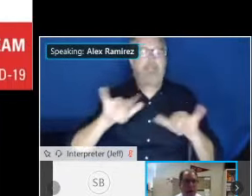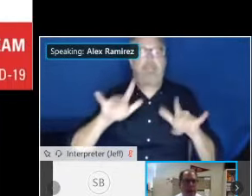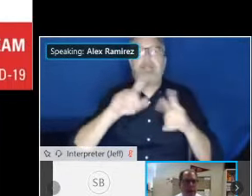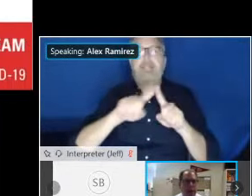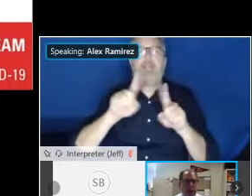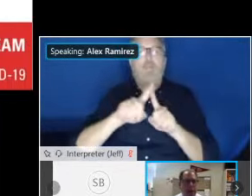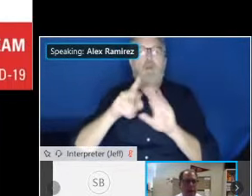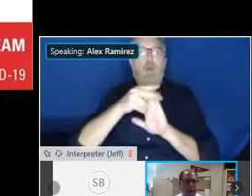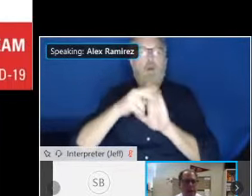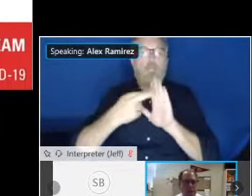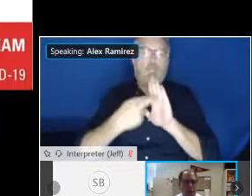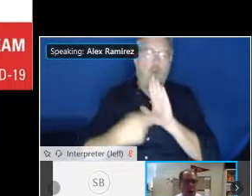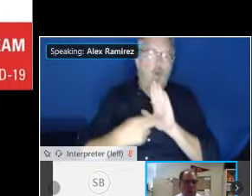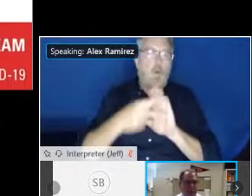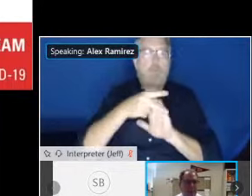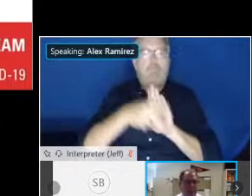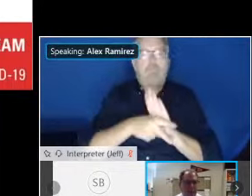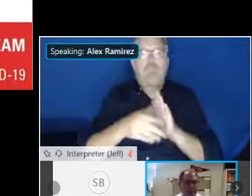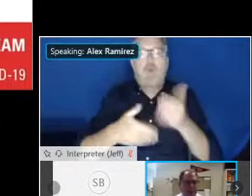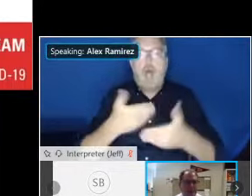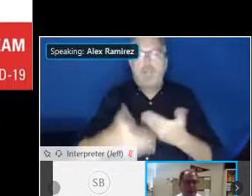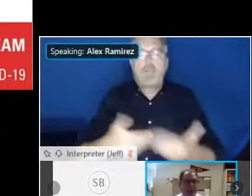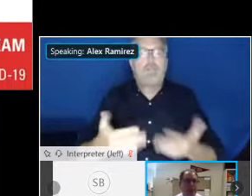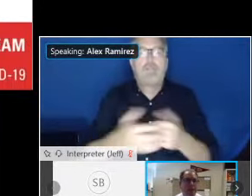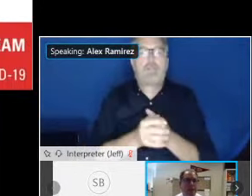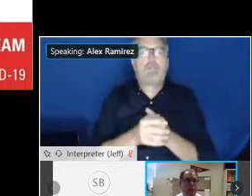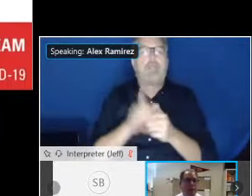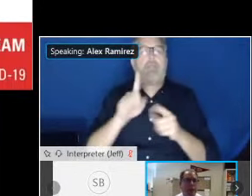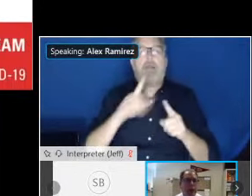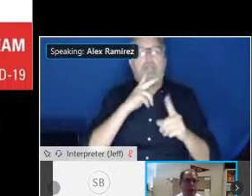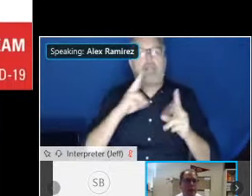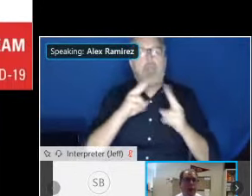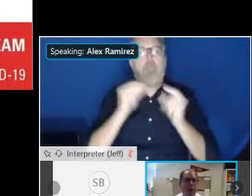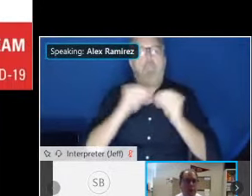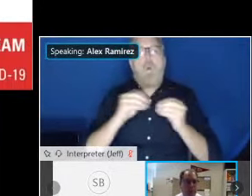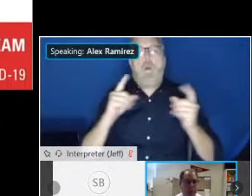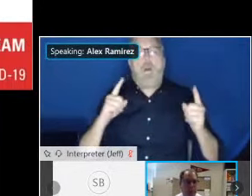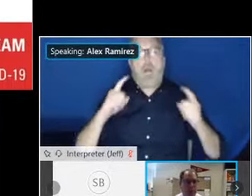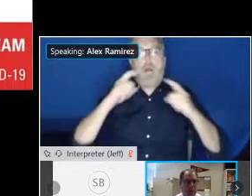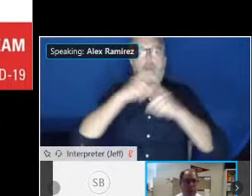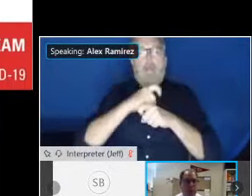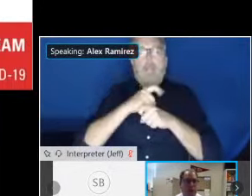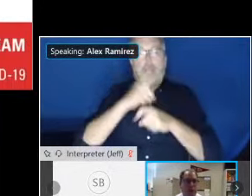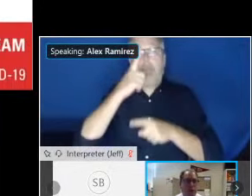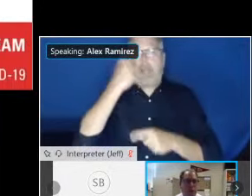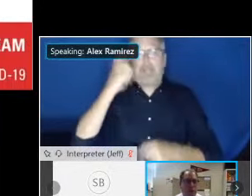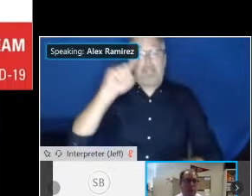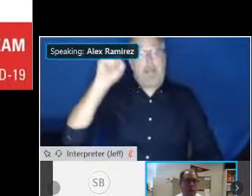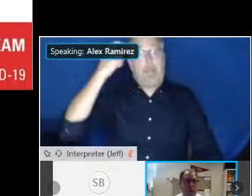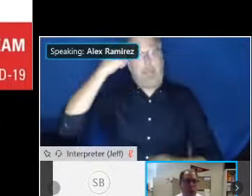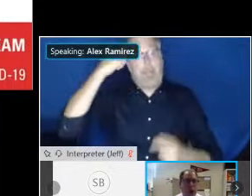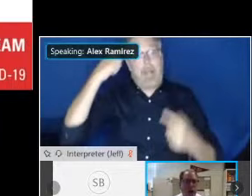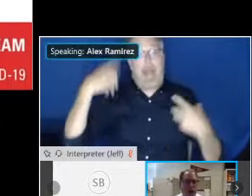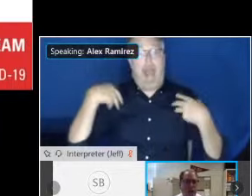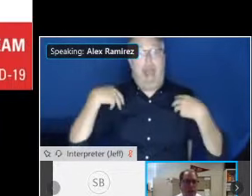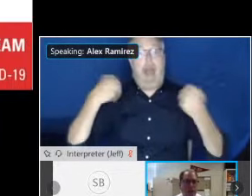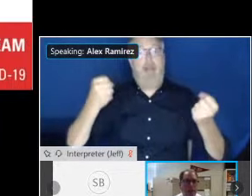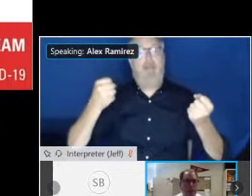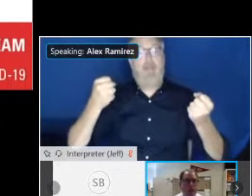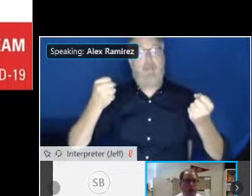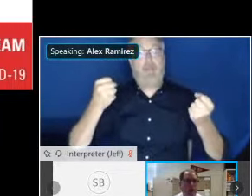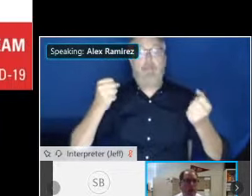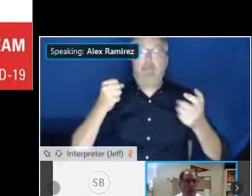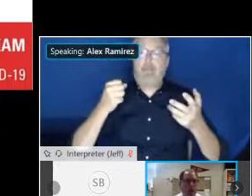Sounds easy, but the reality is a lot more complex than that because this is a public health situation. A lot of those tests